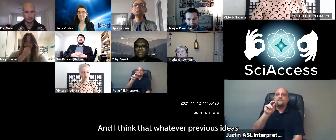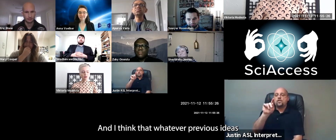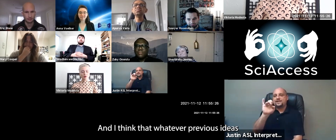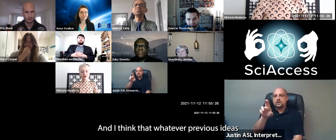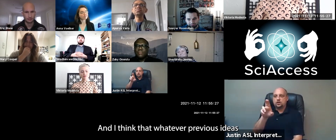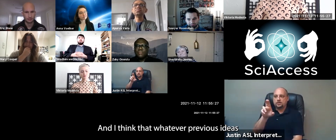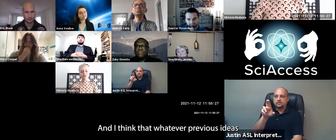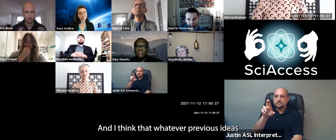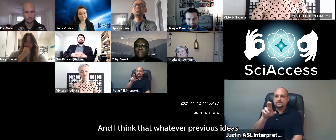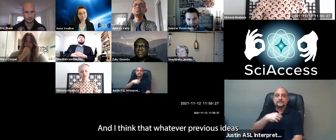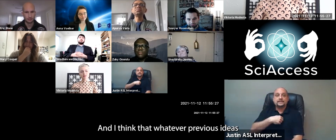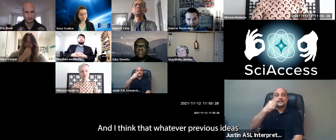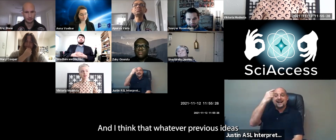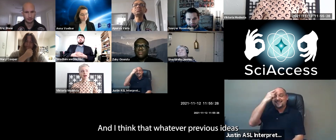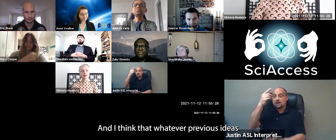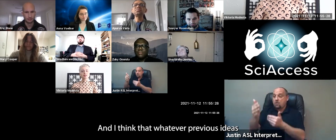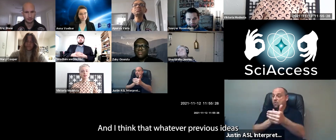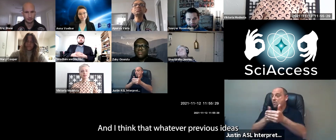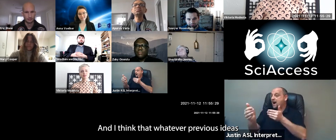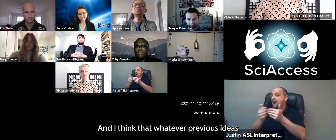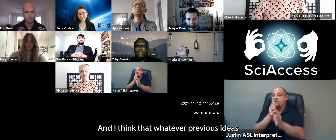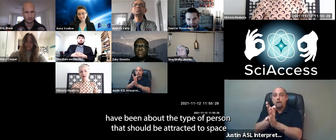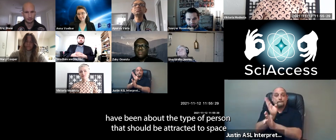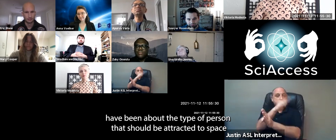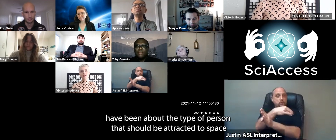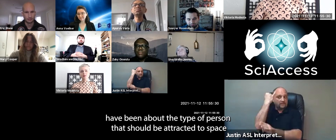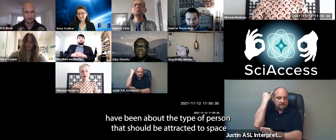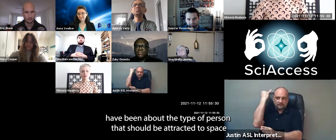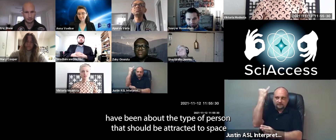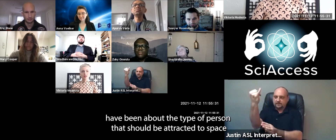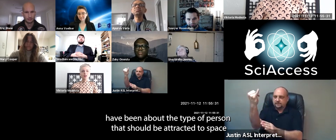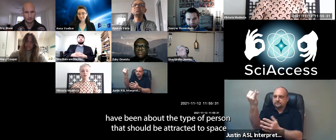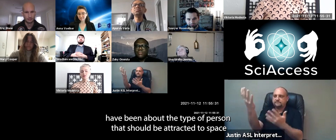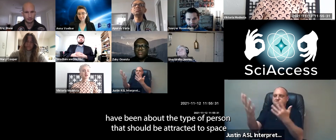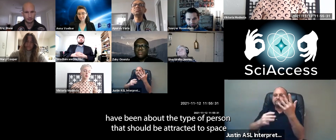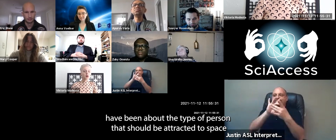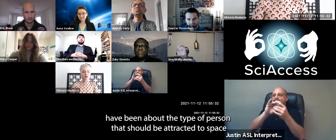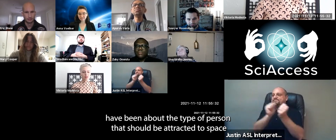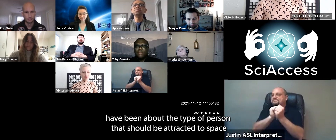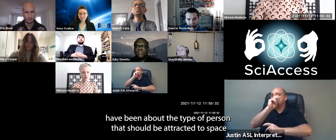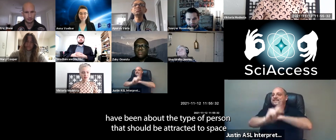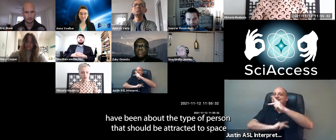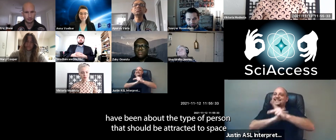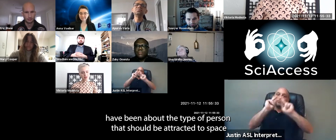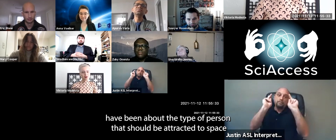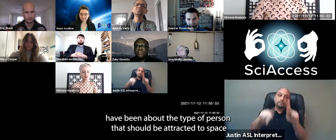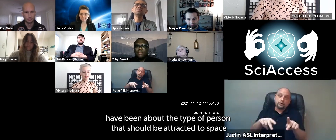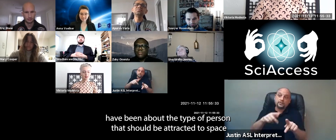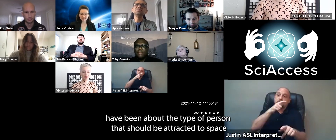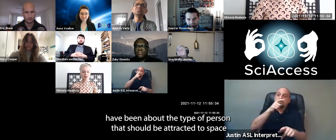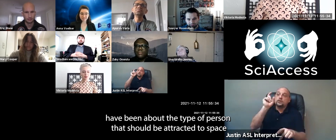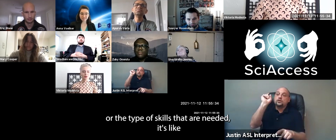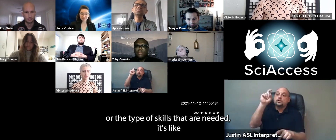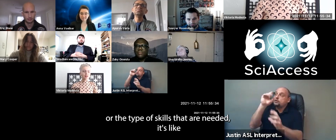that whatever previous ideas have been about, the type of person that should be attracted